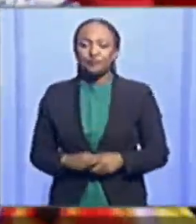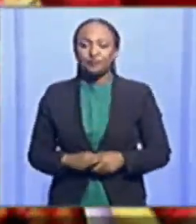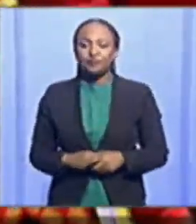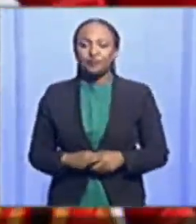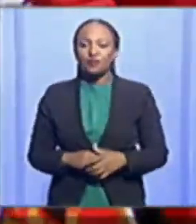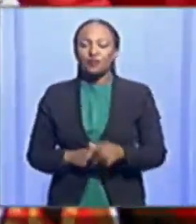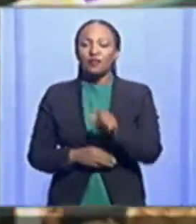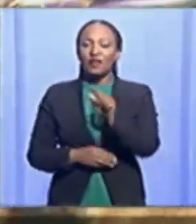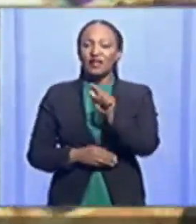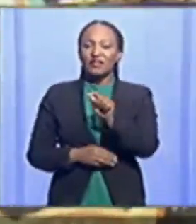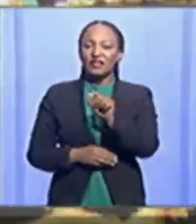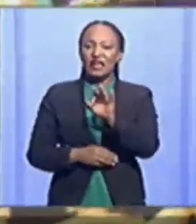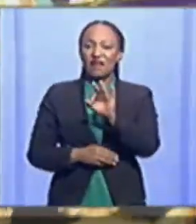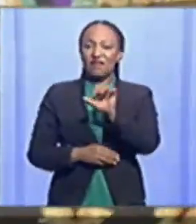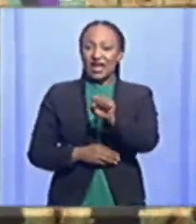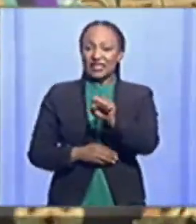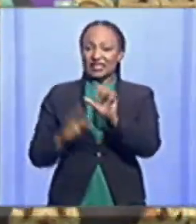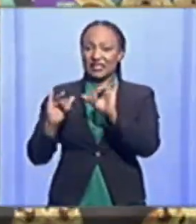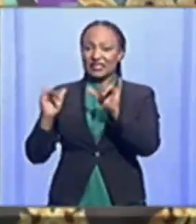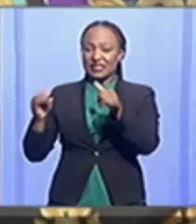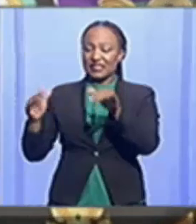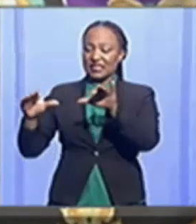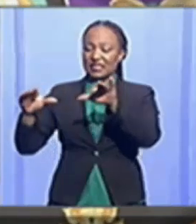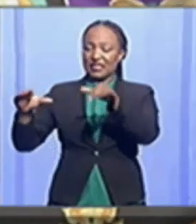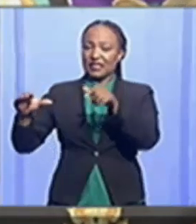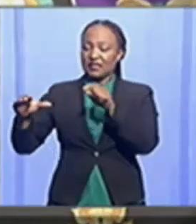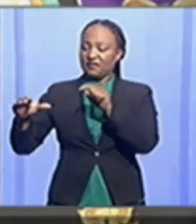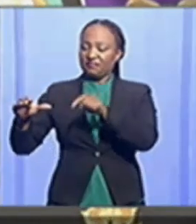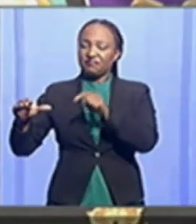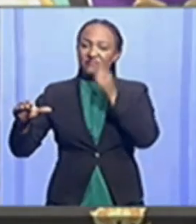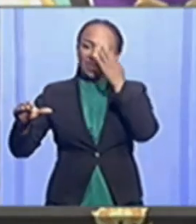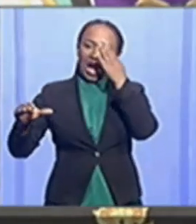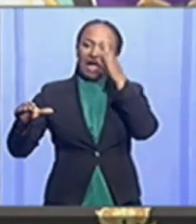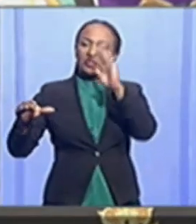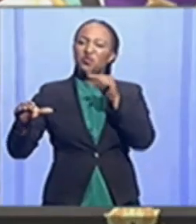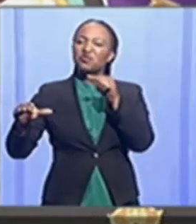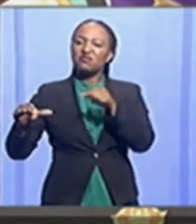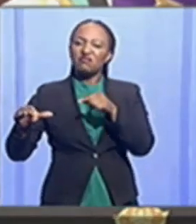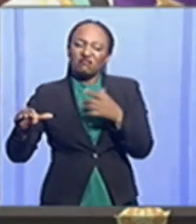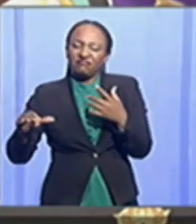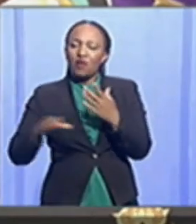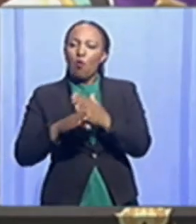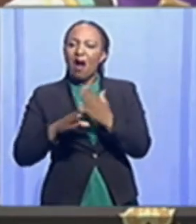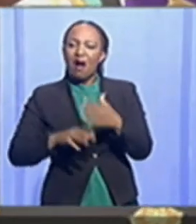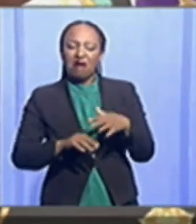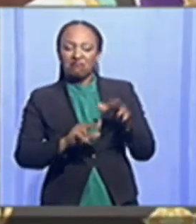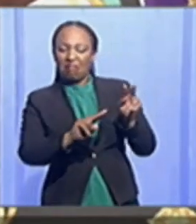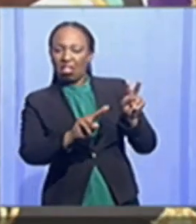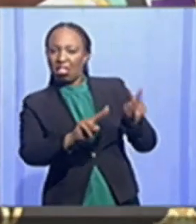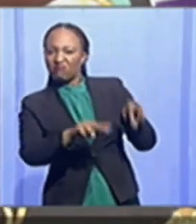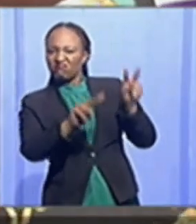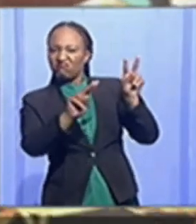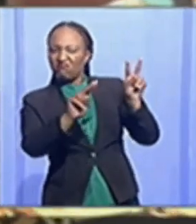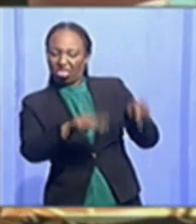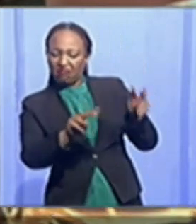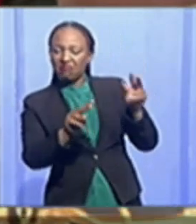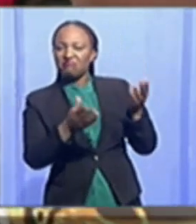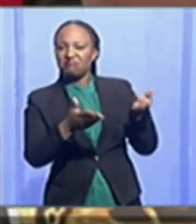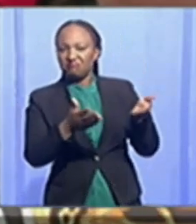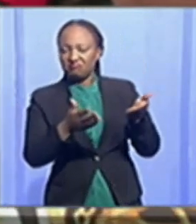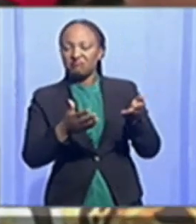TFS is displaying an attitude of undermining workers. Our members are being subjected